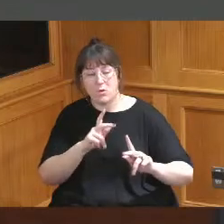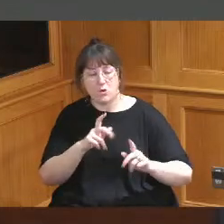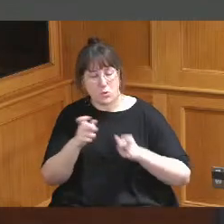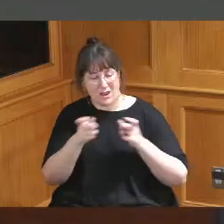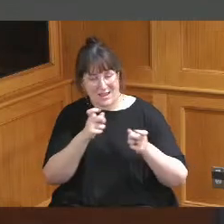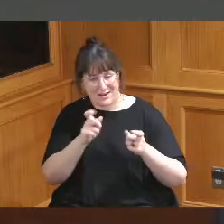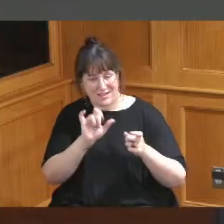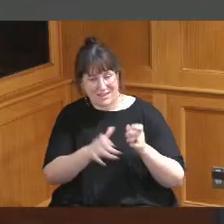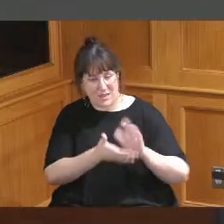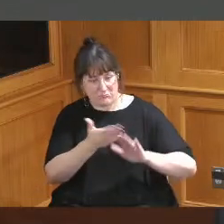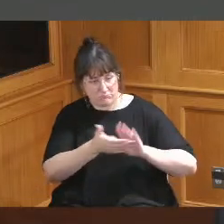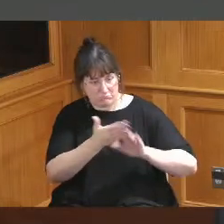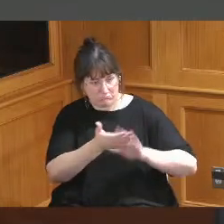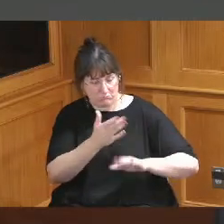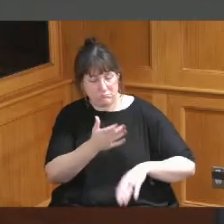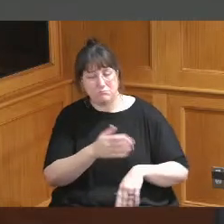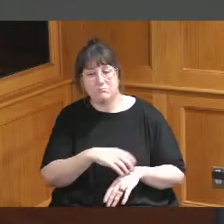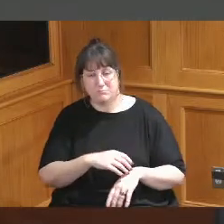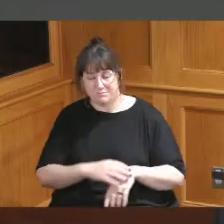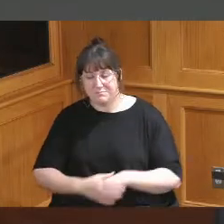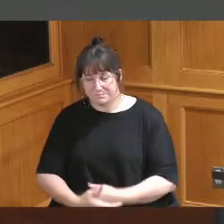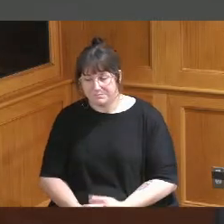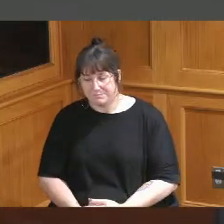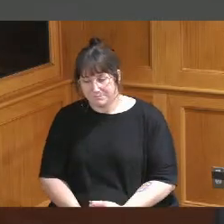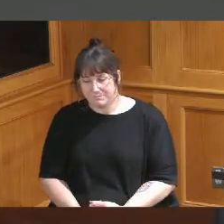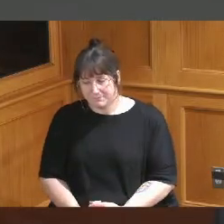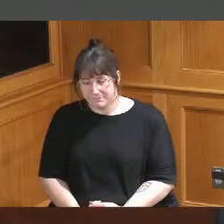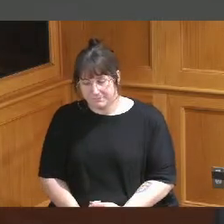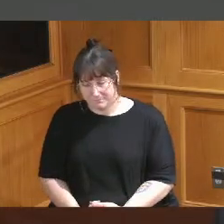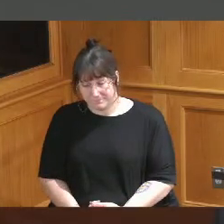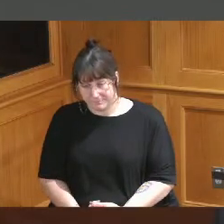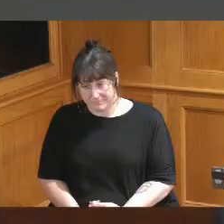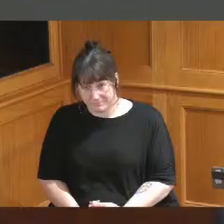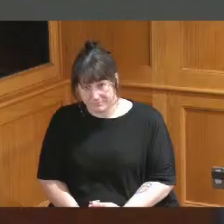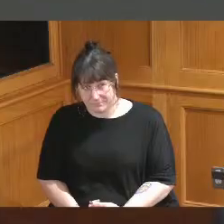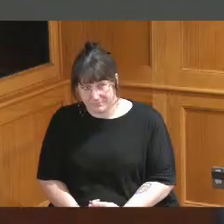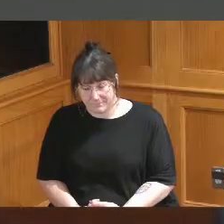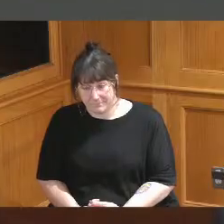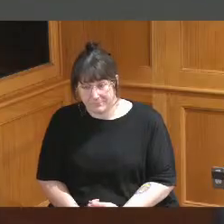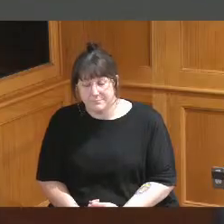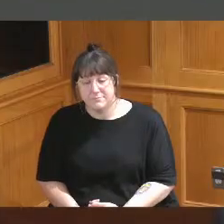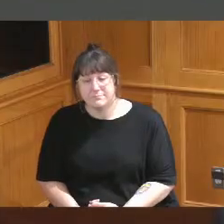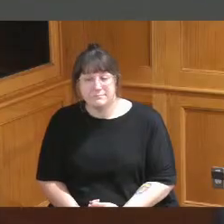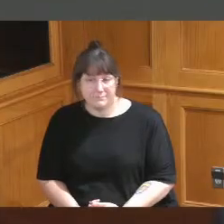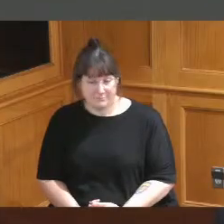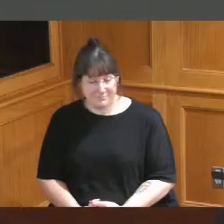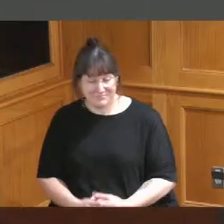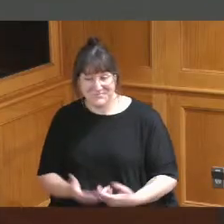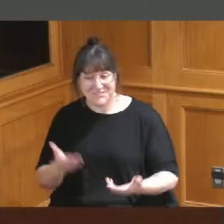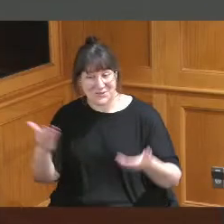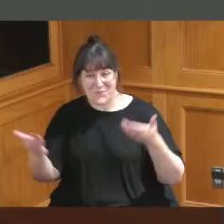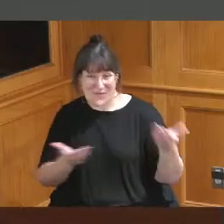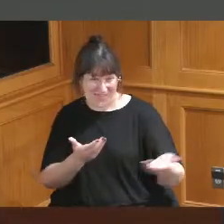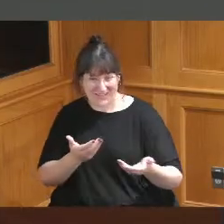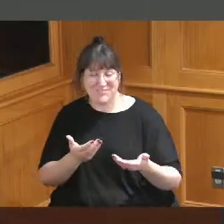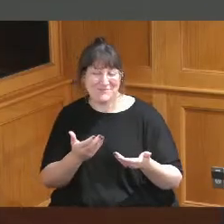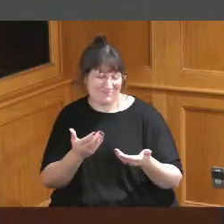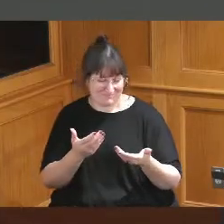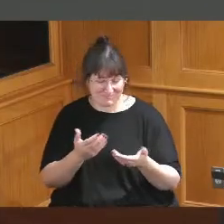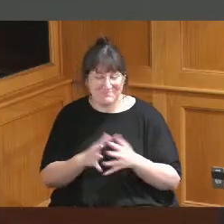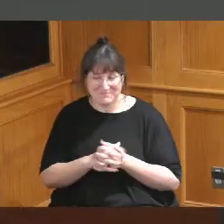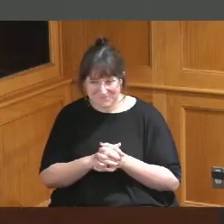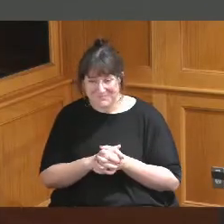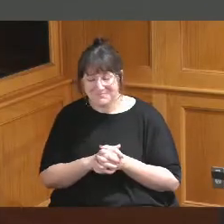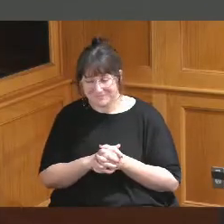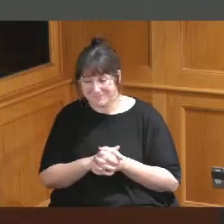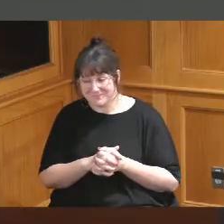of helping to provide for our children here in the community. So I want to welcome those folks aboard. I do